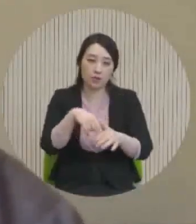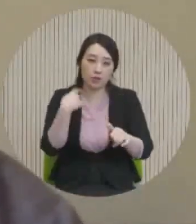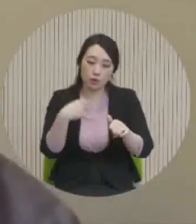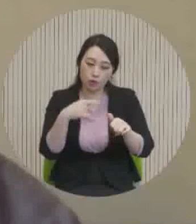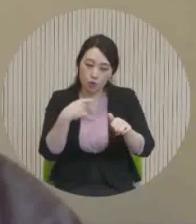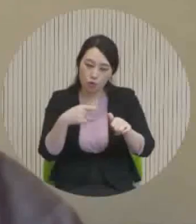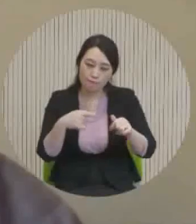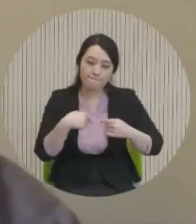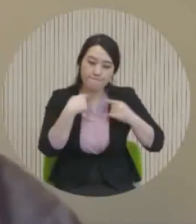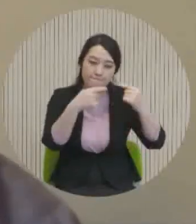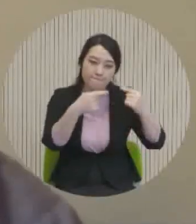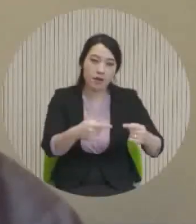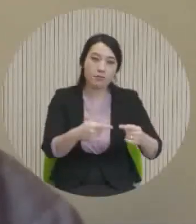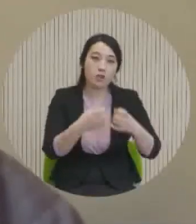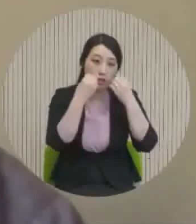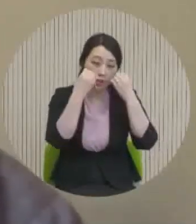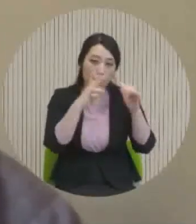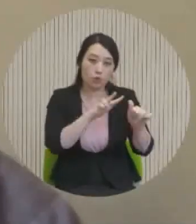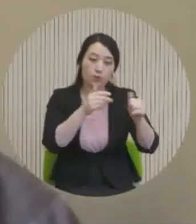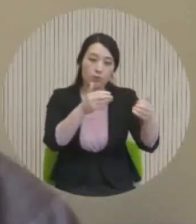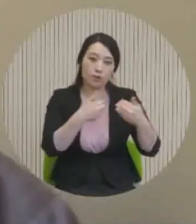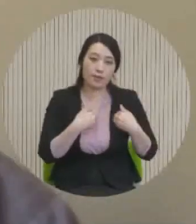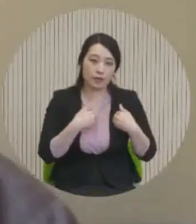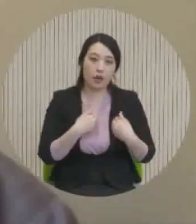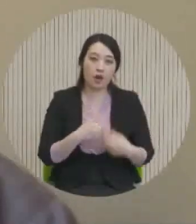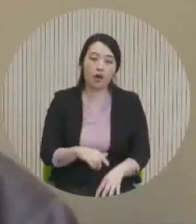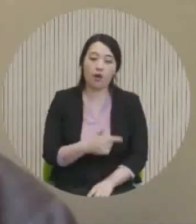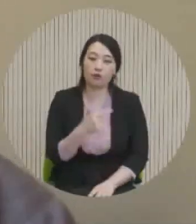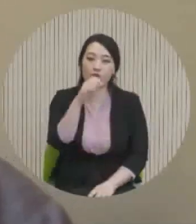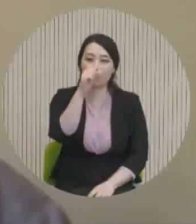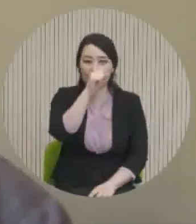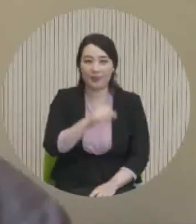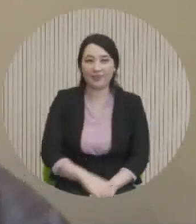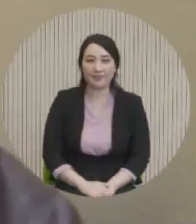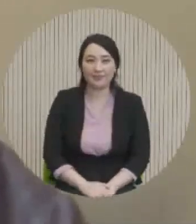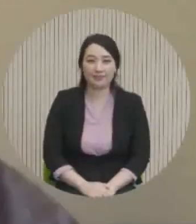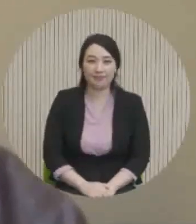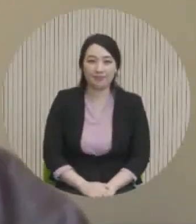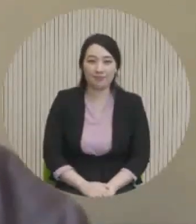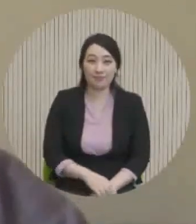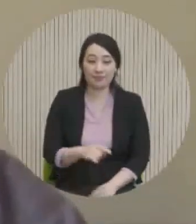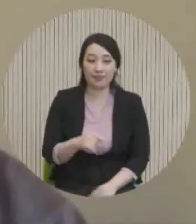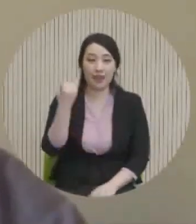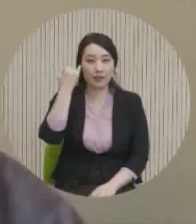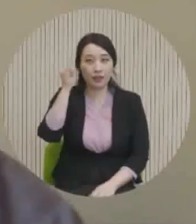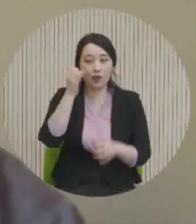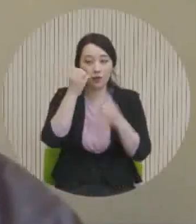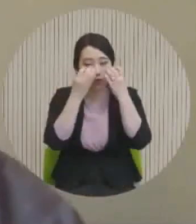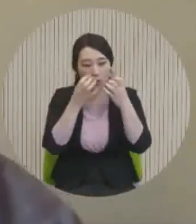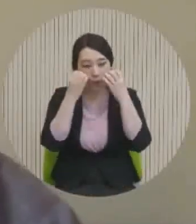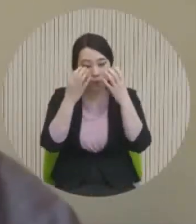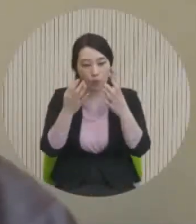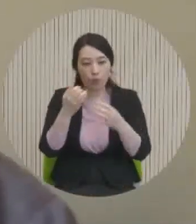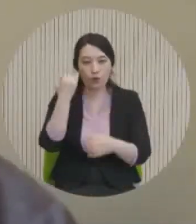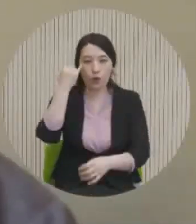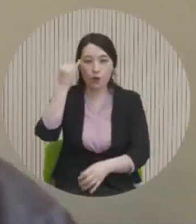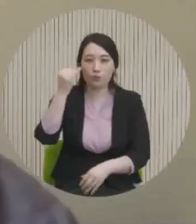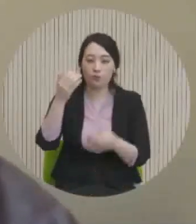very helpful when getting these kind of new ideas, what kind of new appliances we could